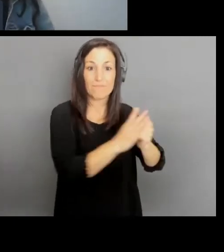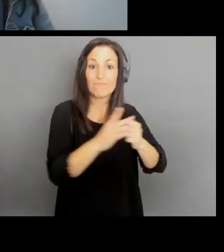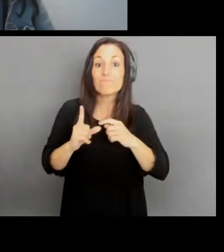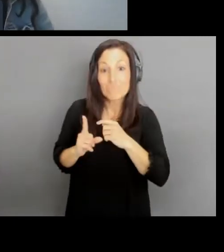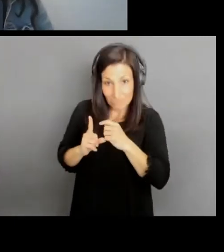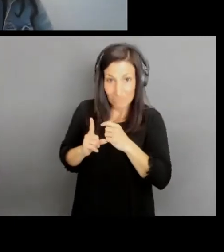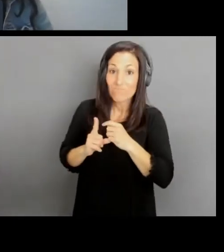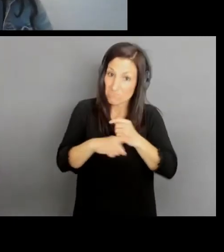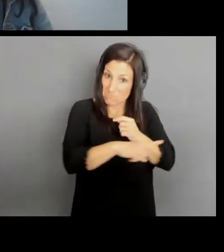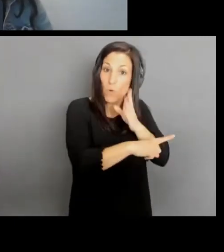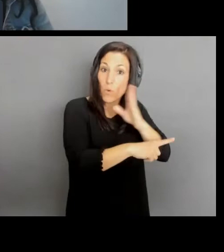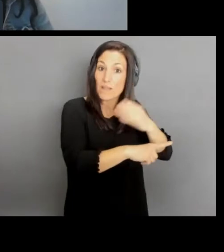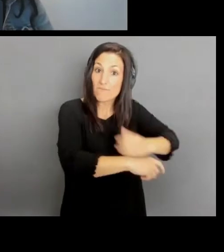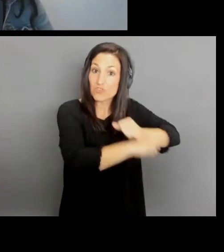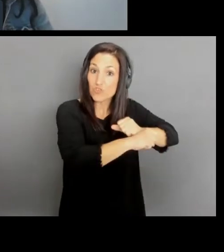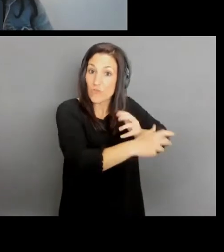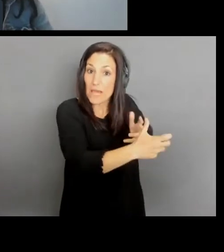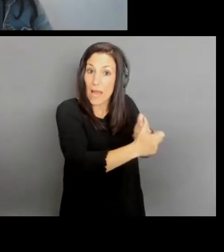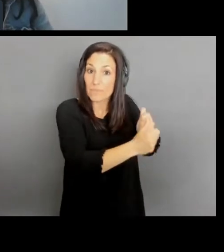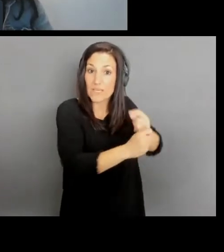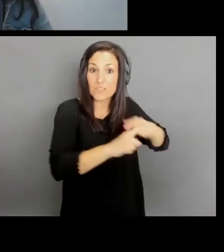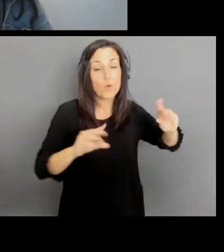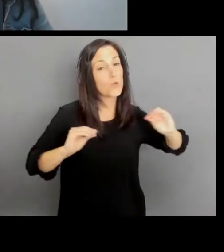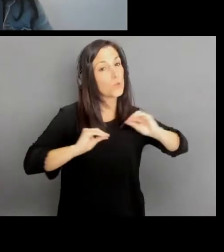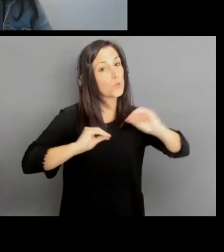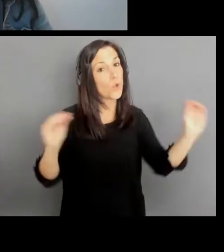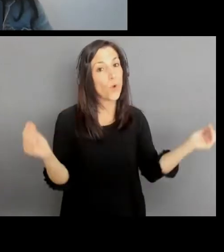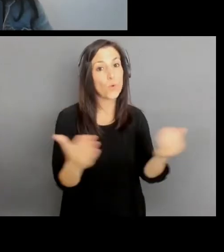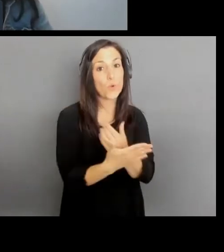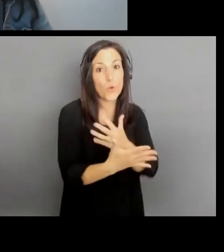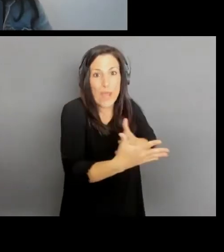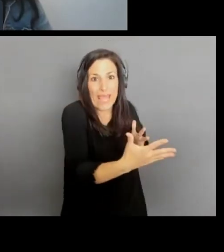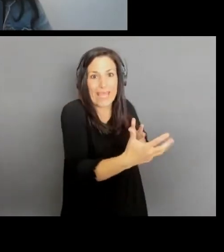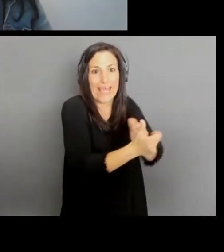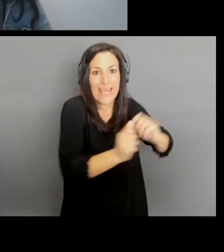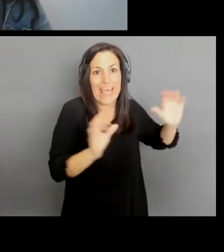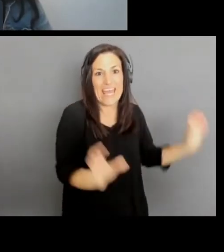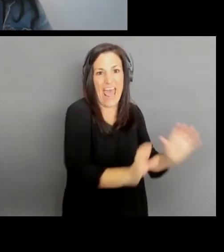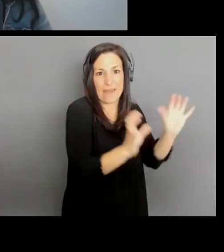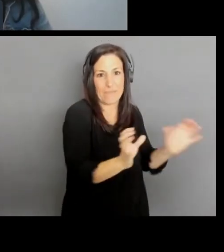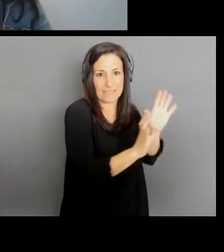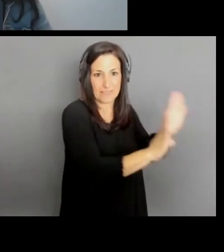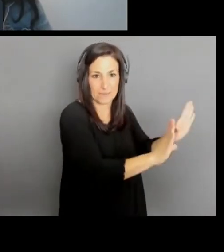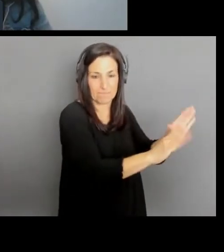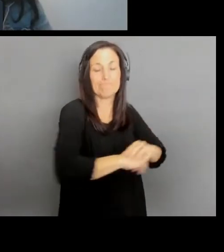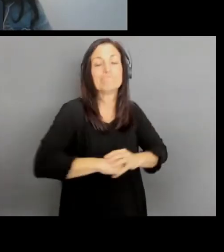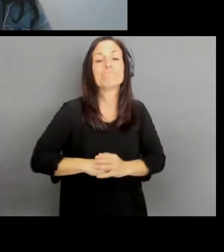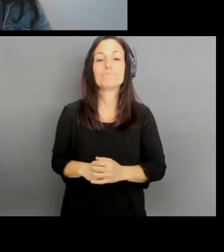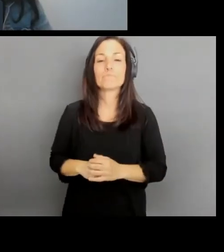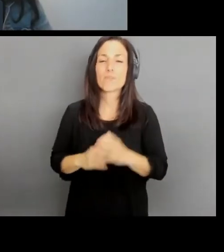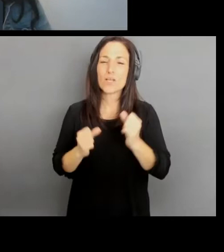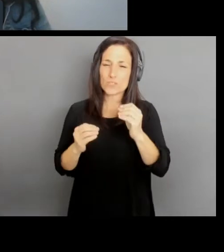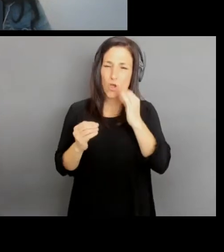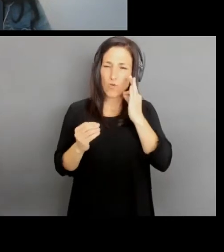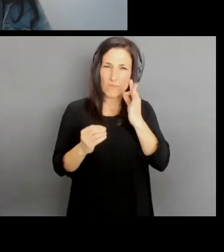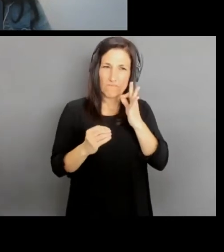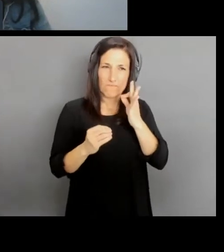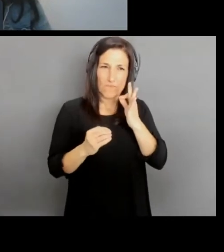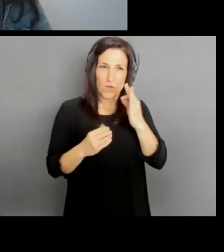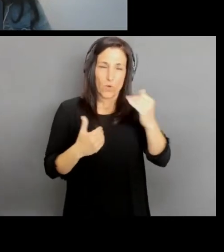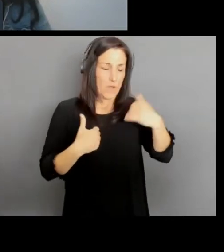So there is that. Oh, that's okay. Good. So when we're porting our applications then from .NET Framework to